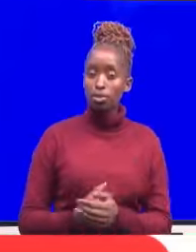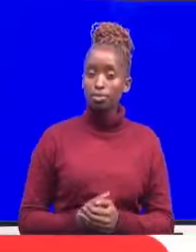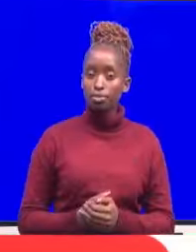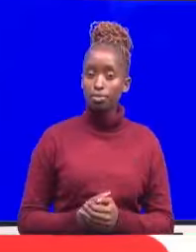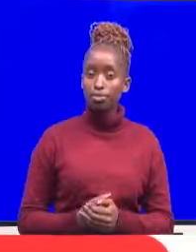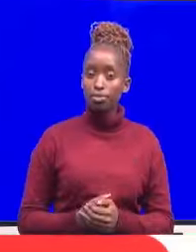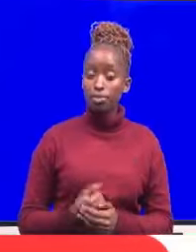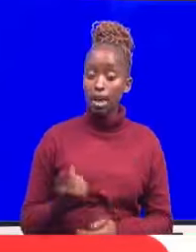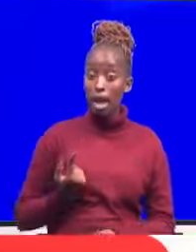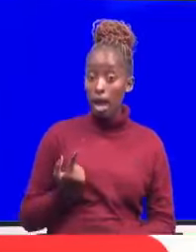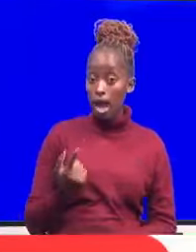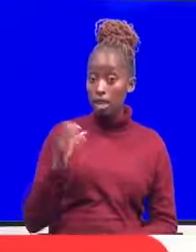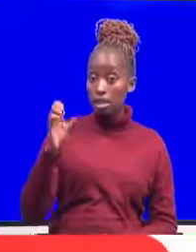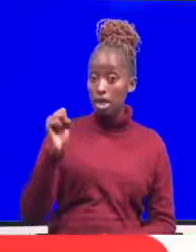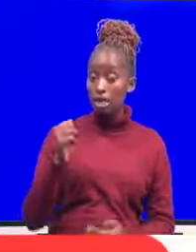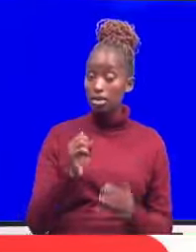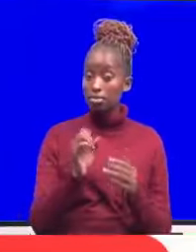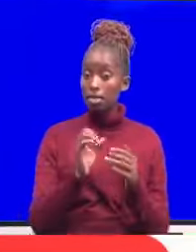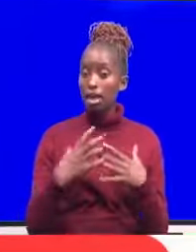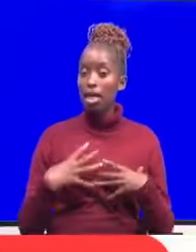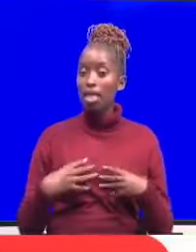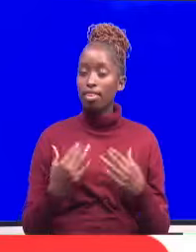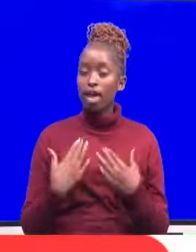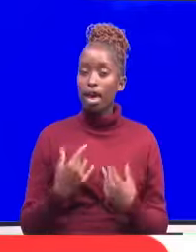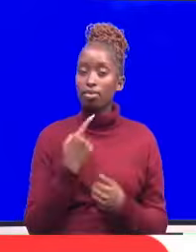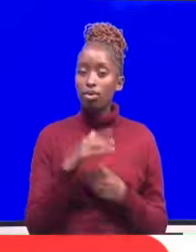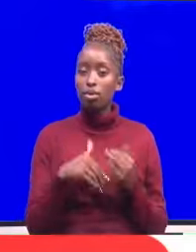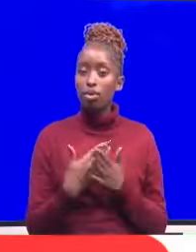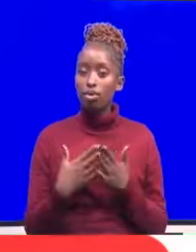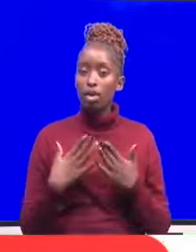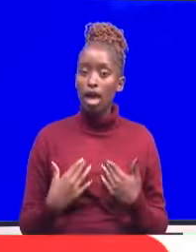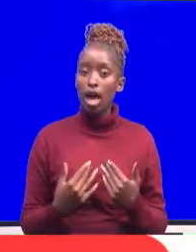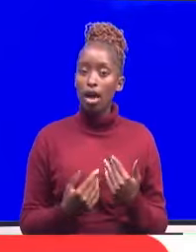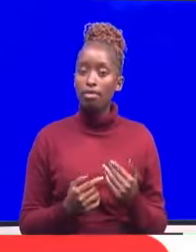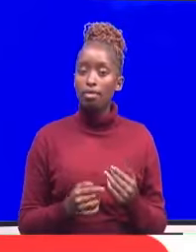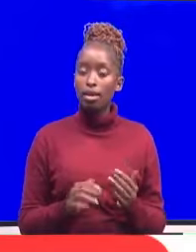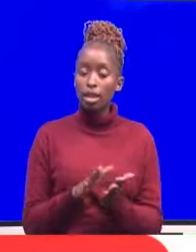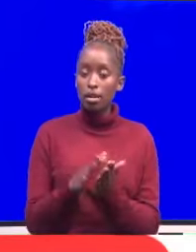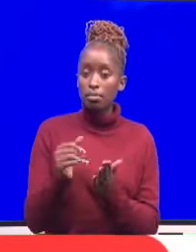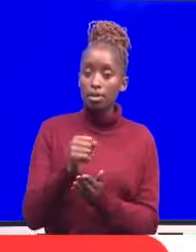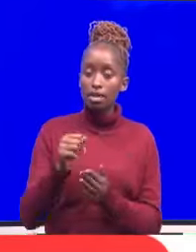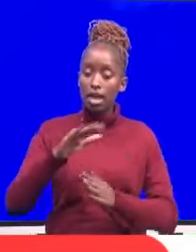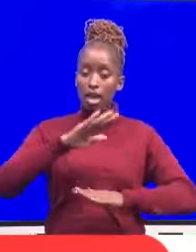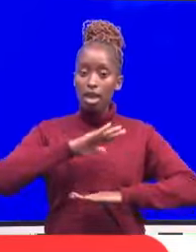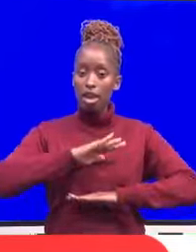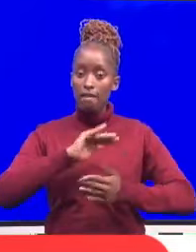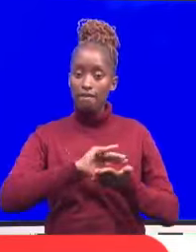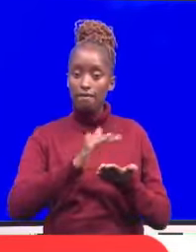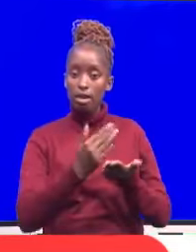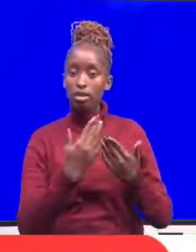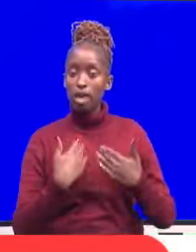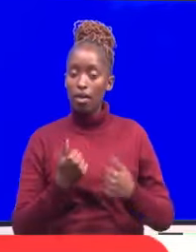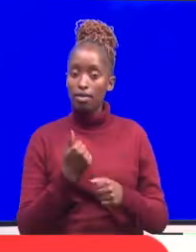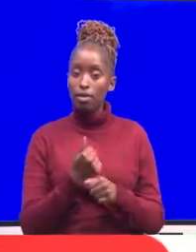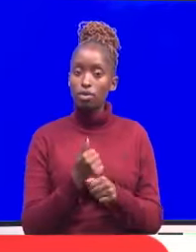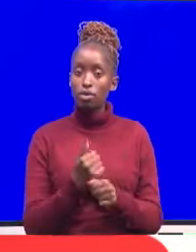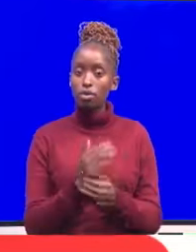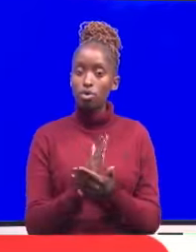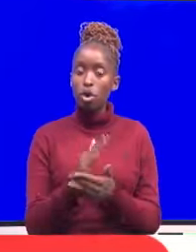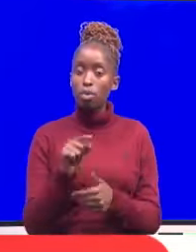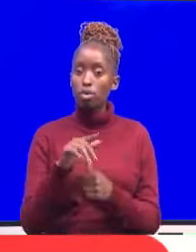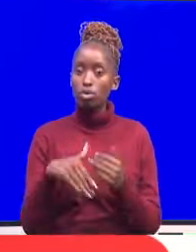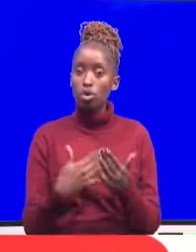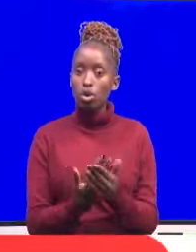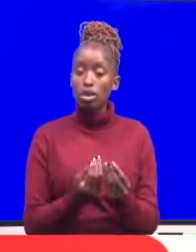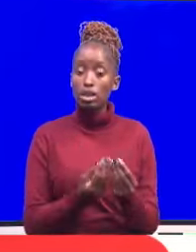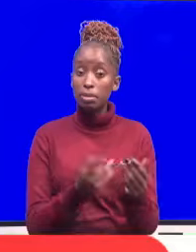to Nakhumicha, the Ministry of Health, together with other stakeholders, will set aside enough funds to help in addressing the spread of TB. We